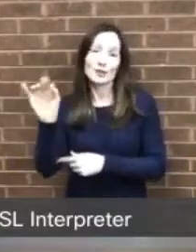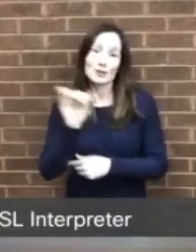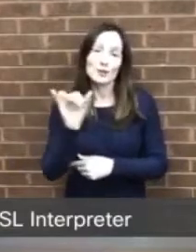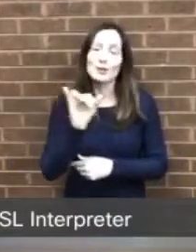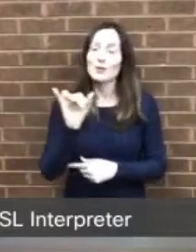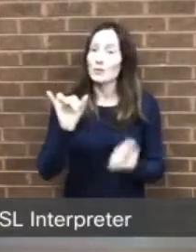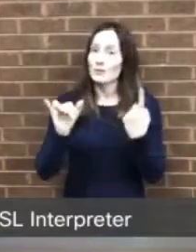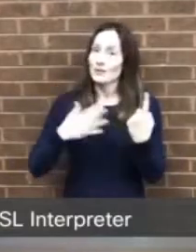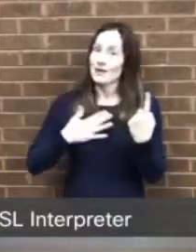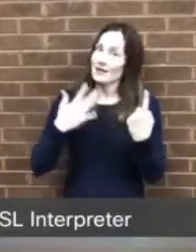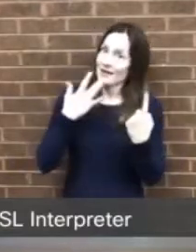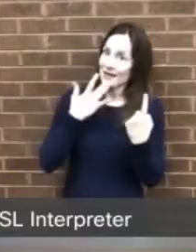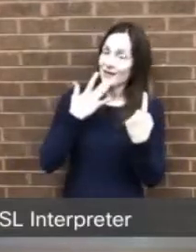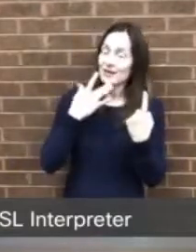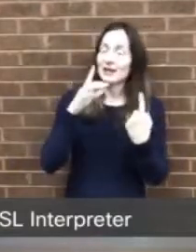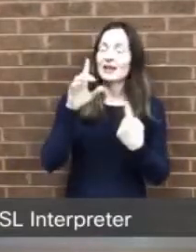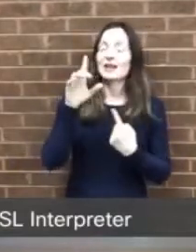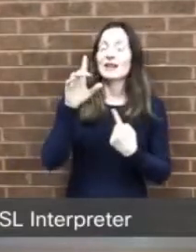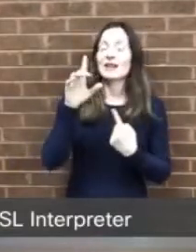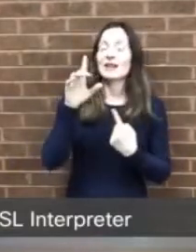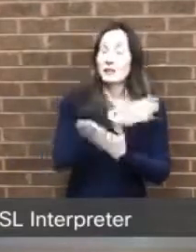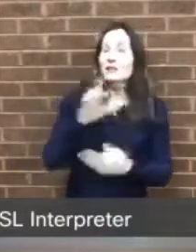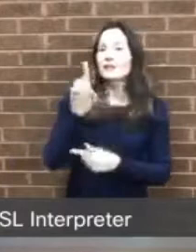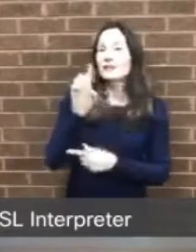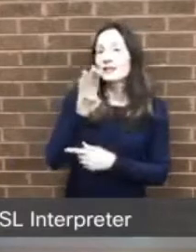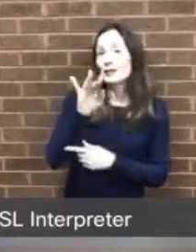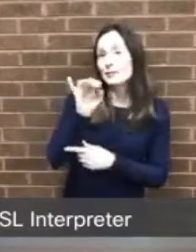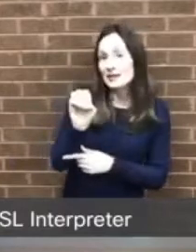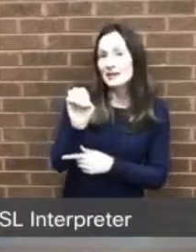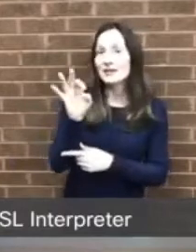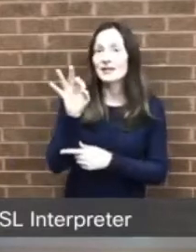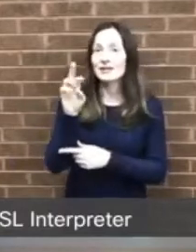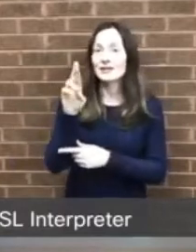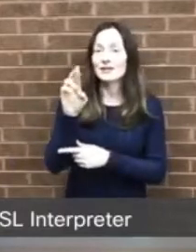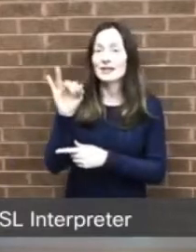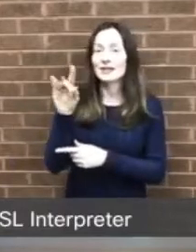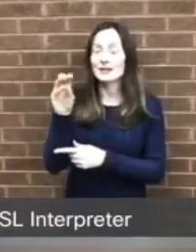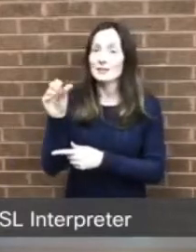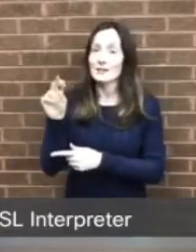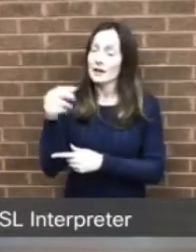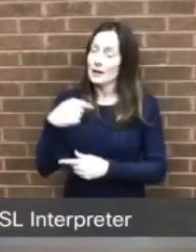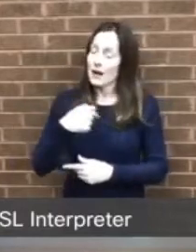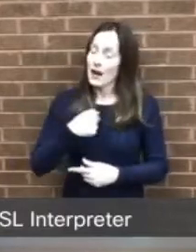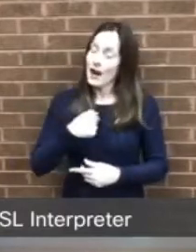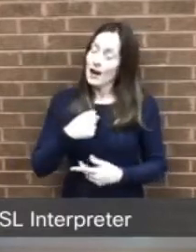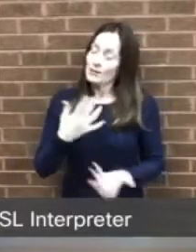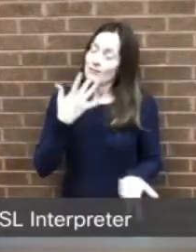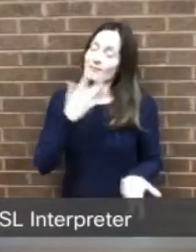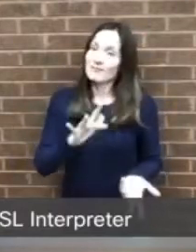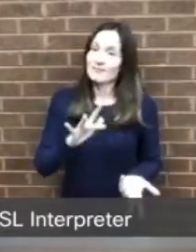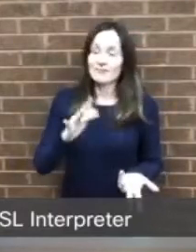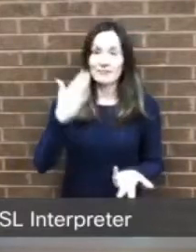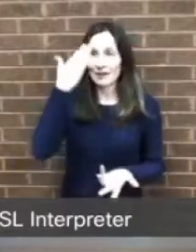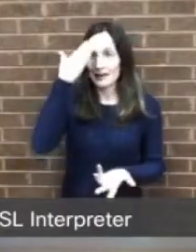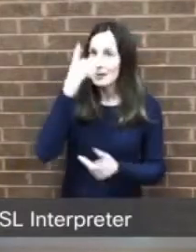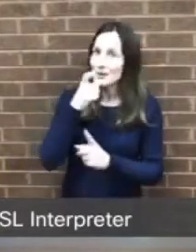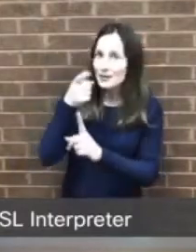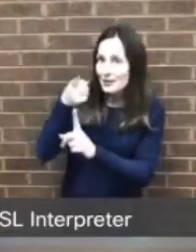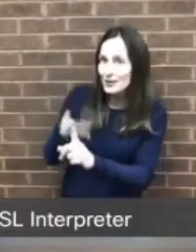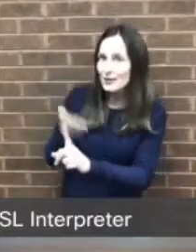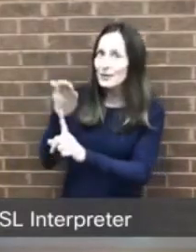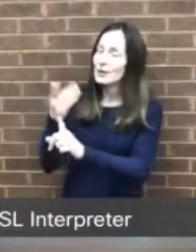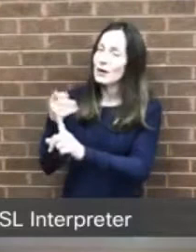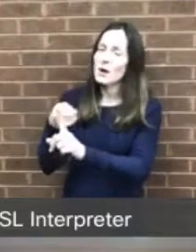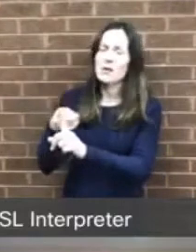Latke song. I had the privilege of knowing Debbie Friedman during her lifetime, and she was an amazing teacher to me.